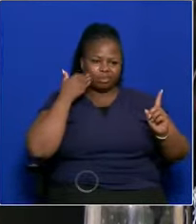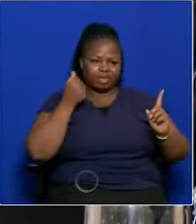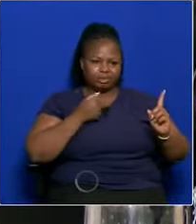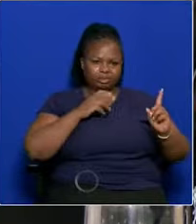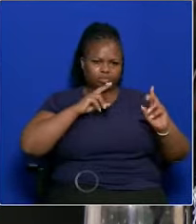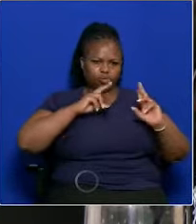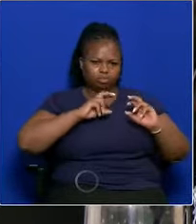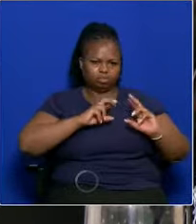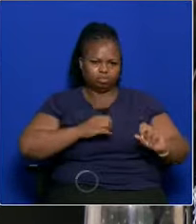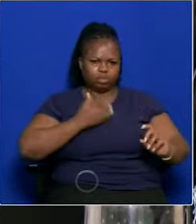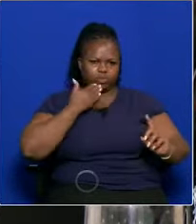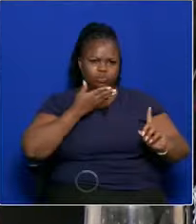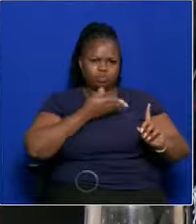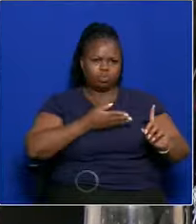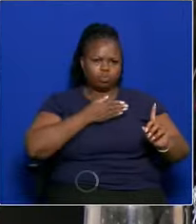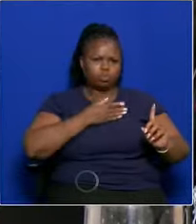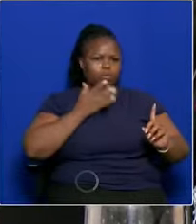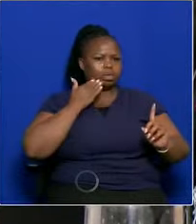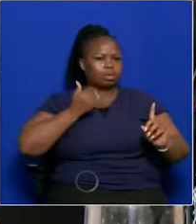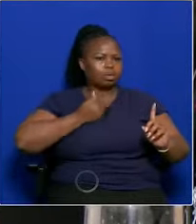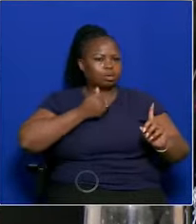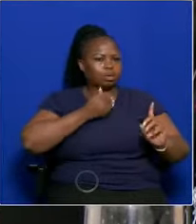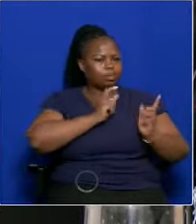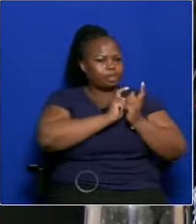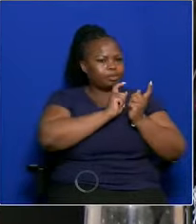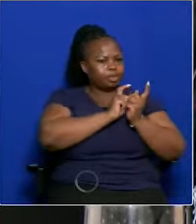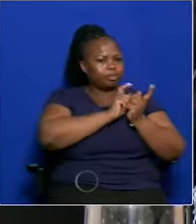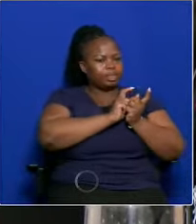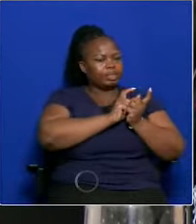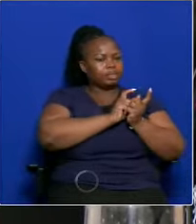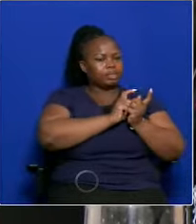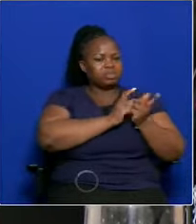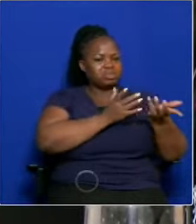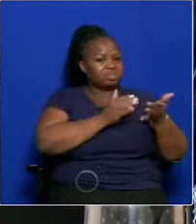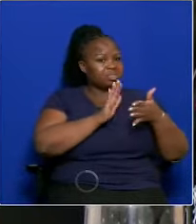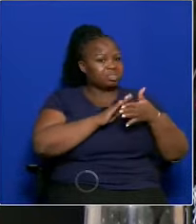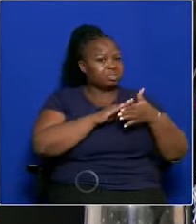more after you've met him. Is there a reason why?